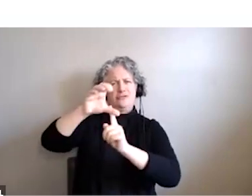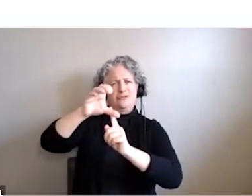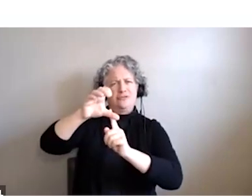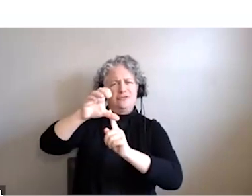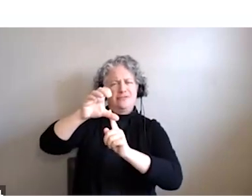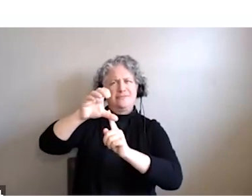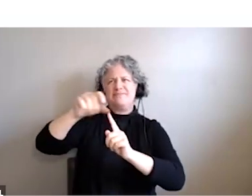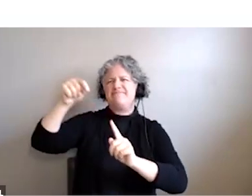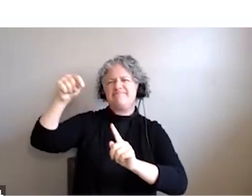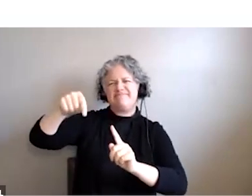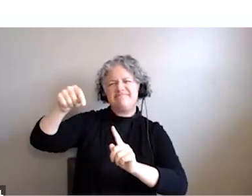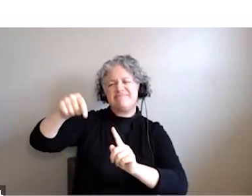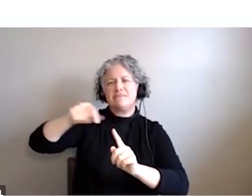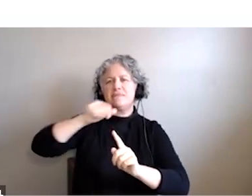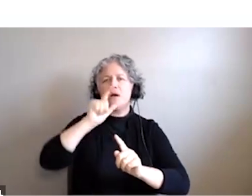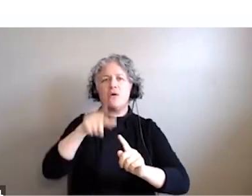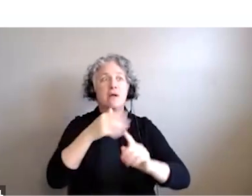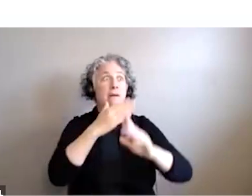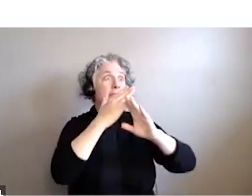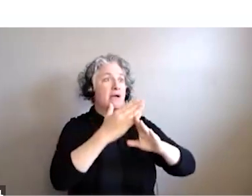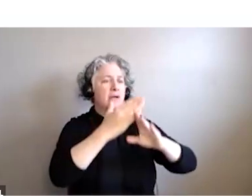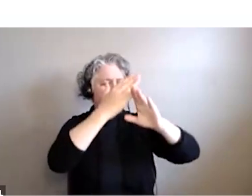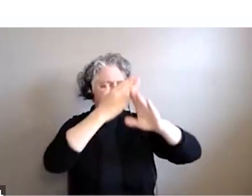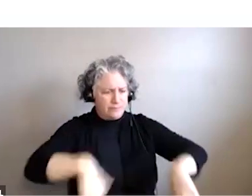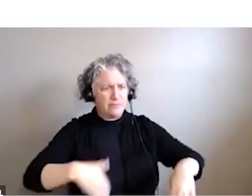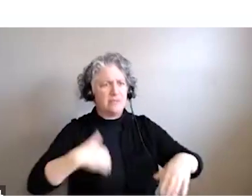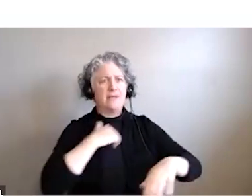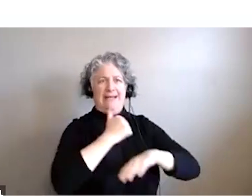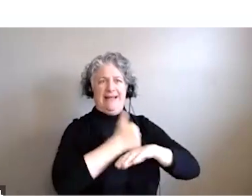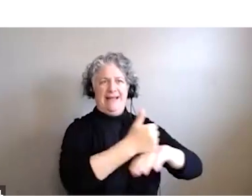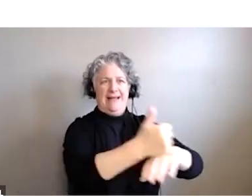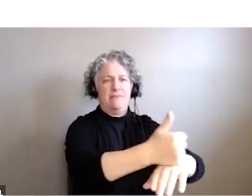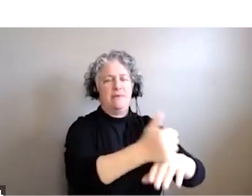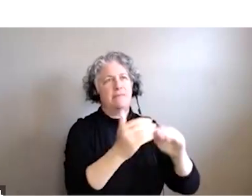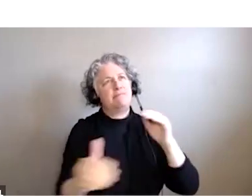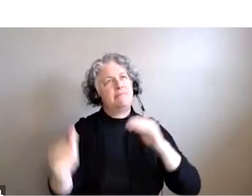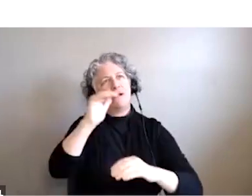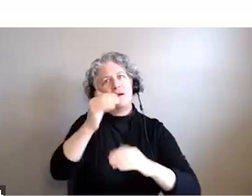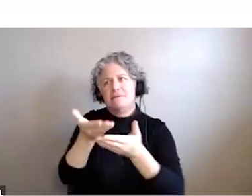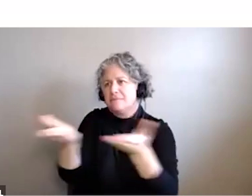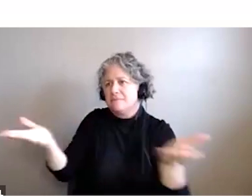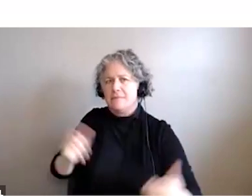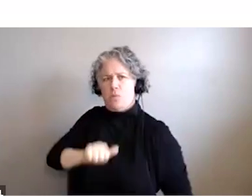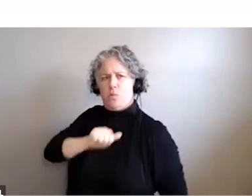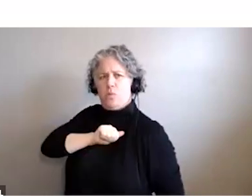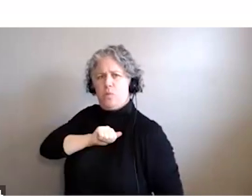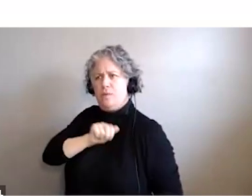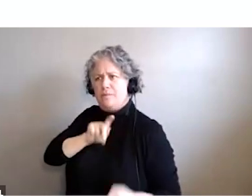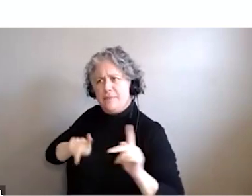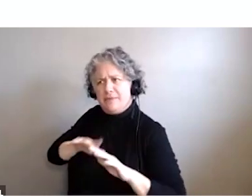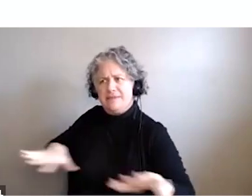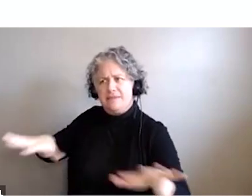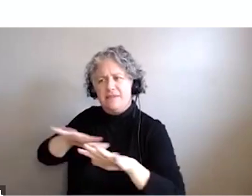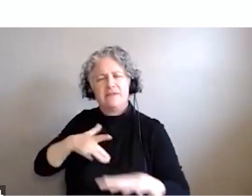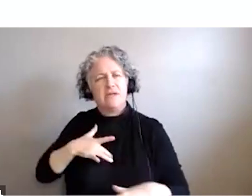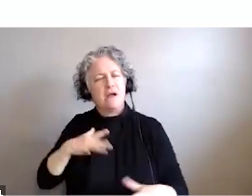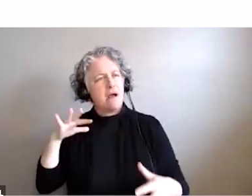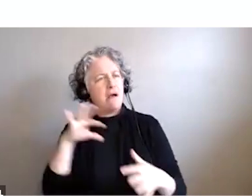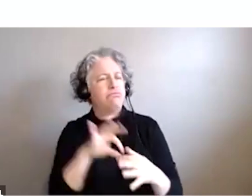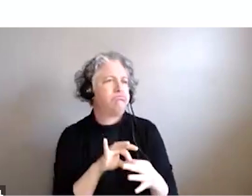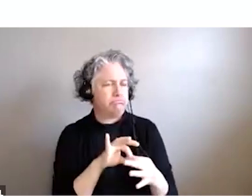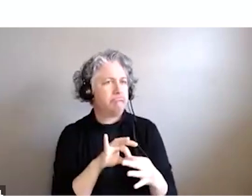removing barriers for compliance, but going beyond that and thinking about how to have everyone feel accepted